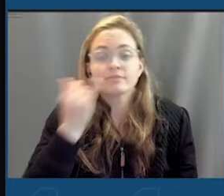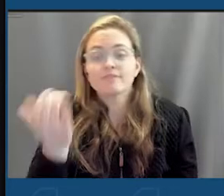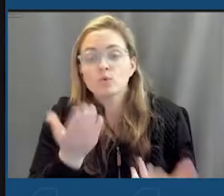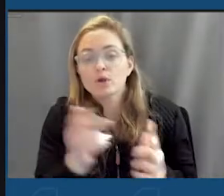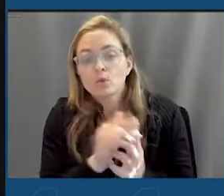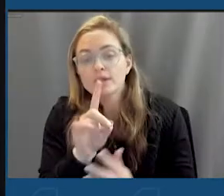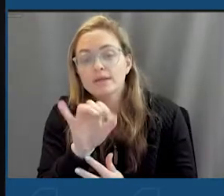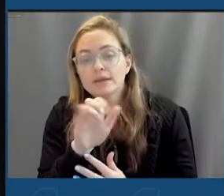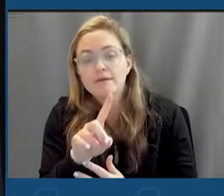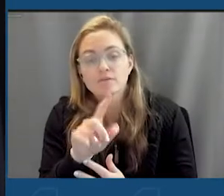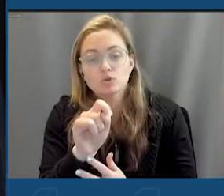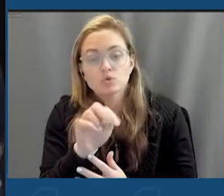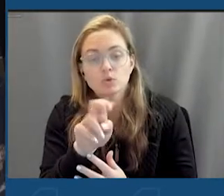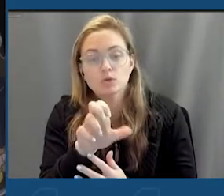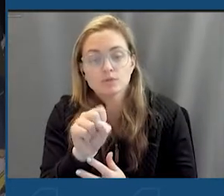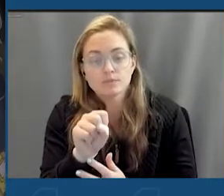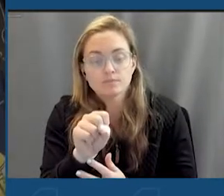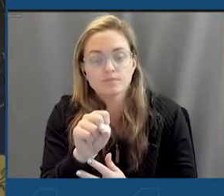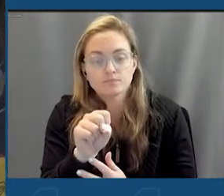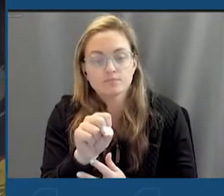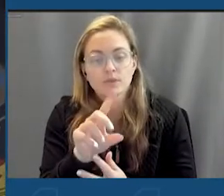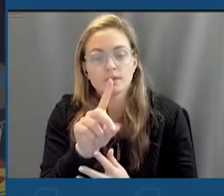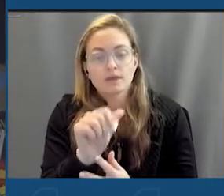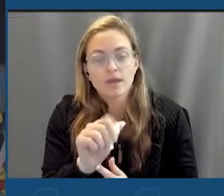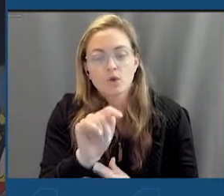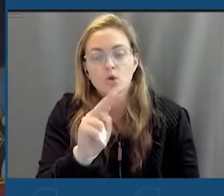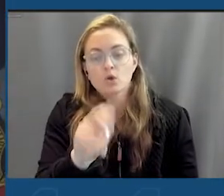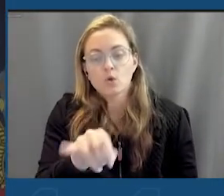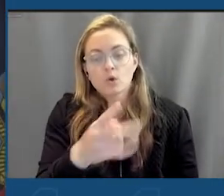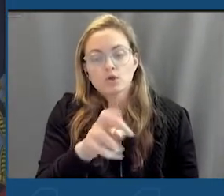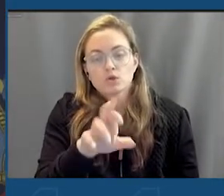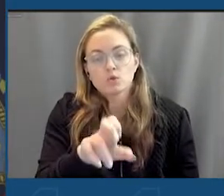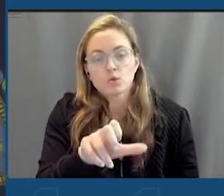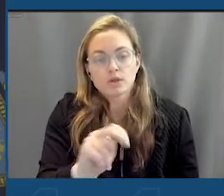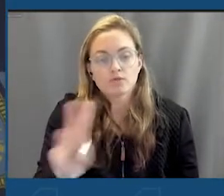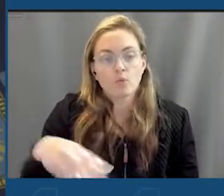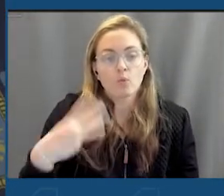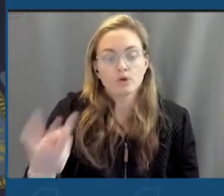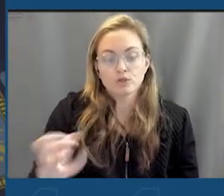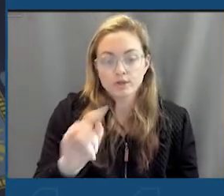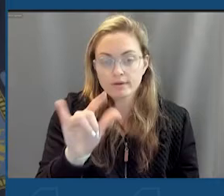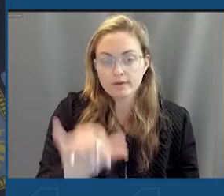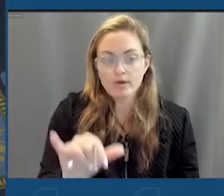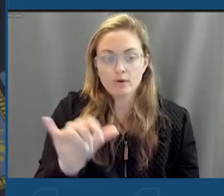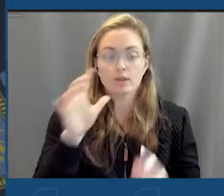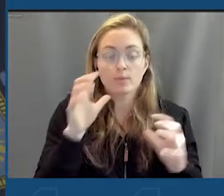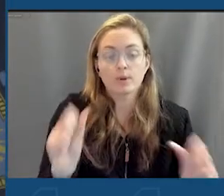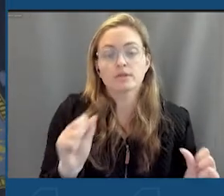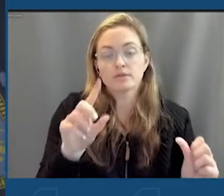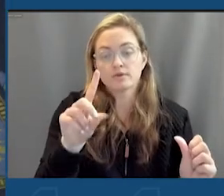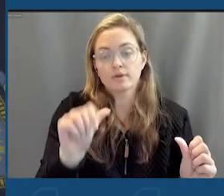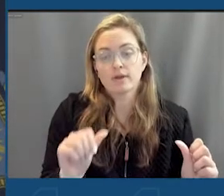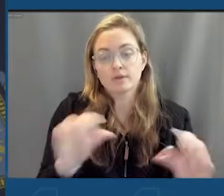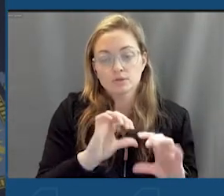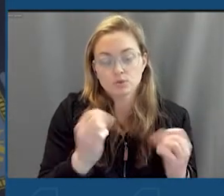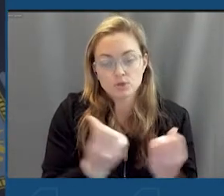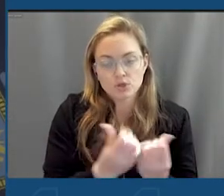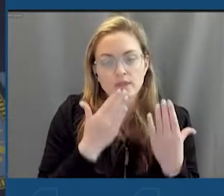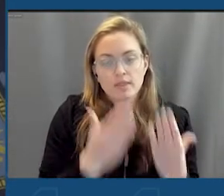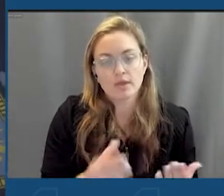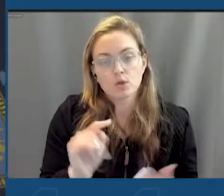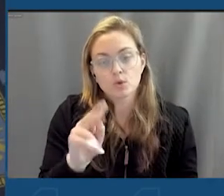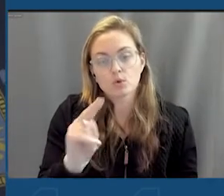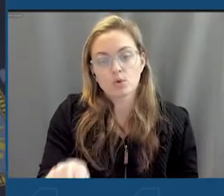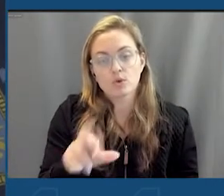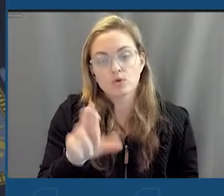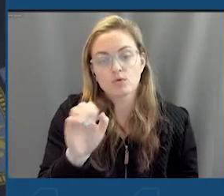Soares. DA Tony Jordan from Washington County and President of the District Attorneys Association. Thank you, Tony. Rob